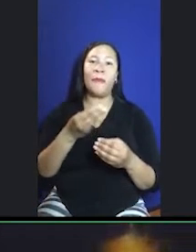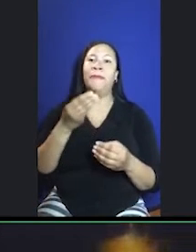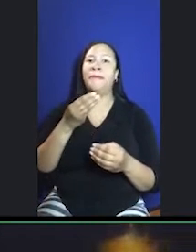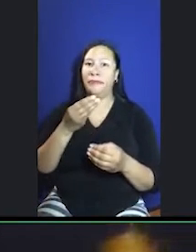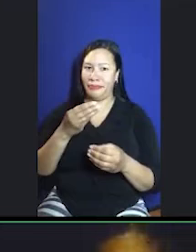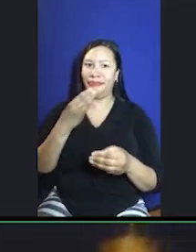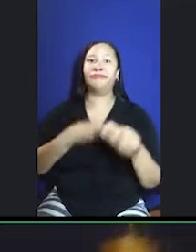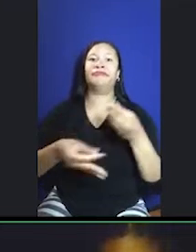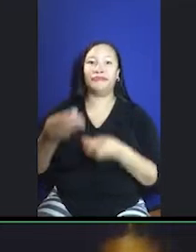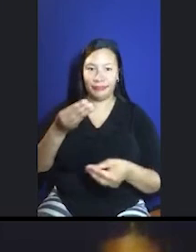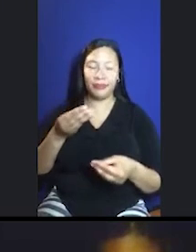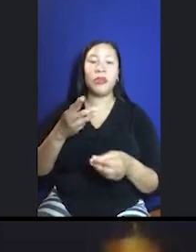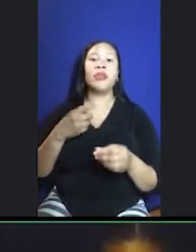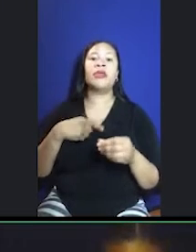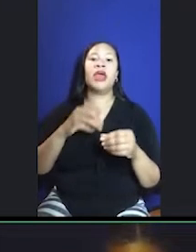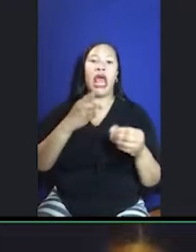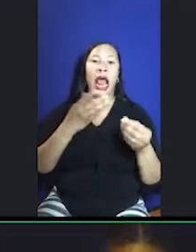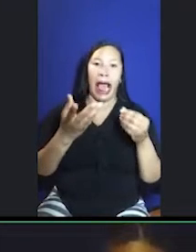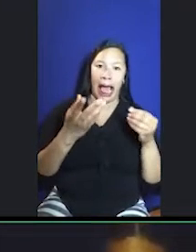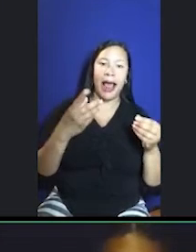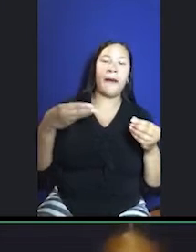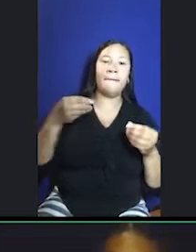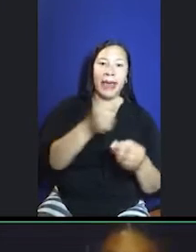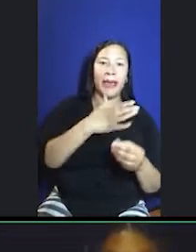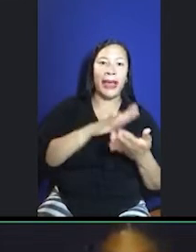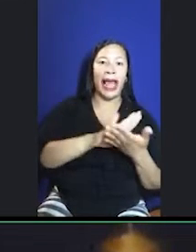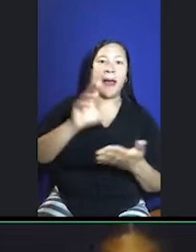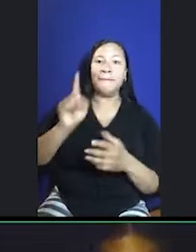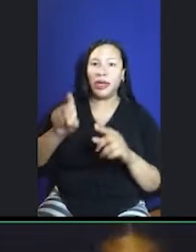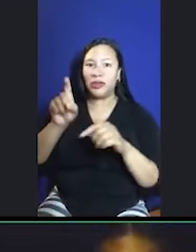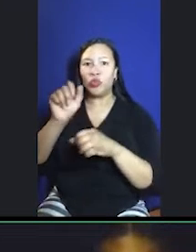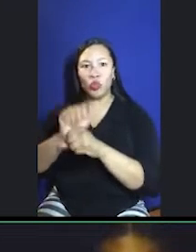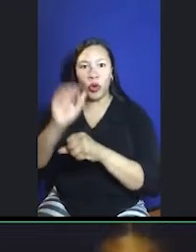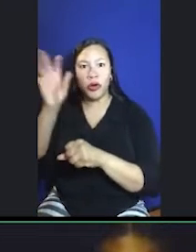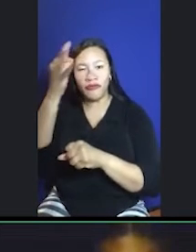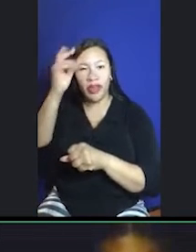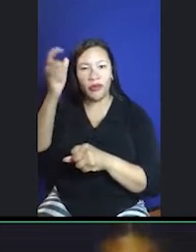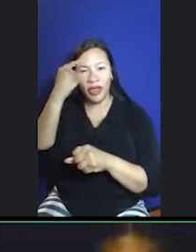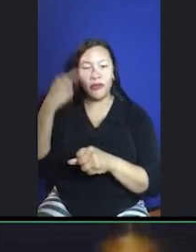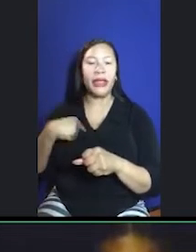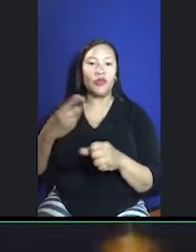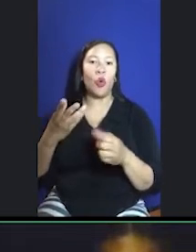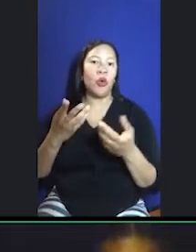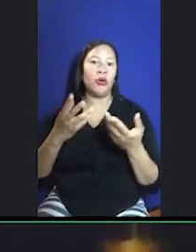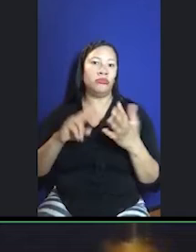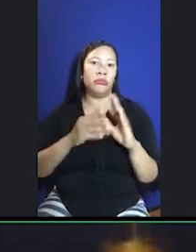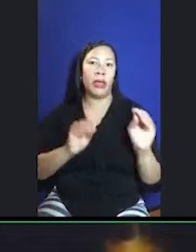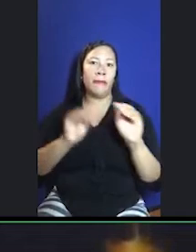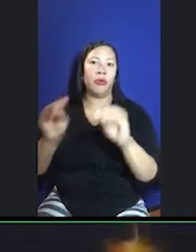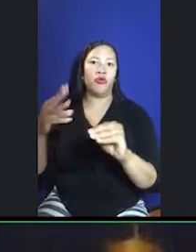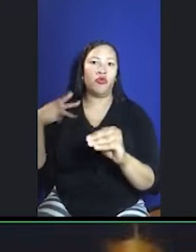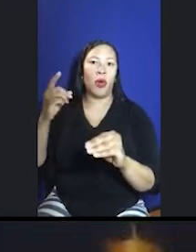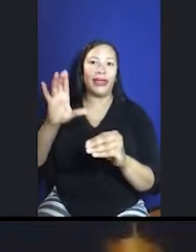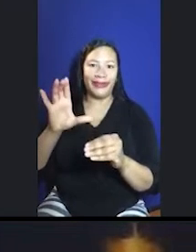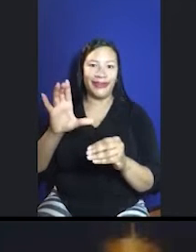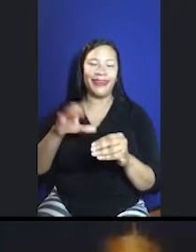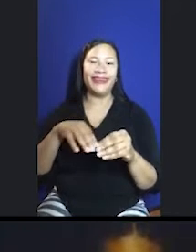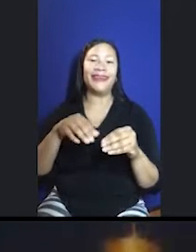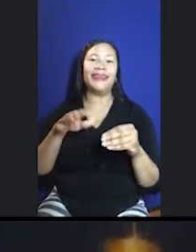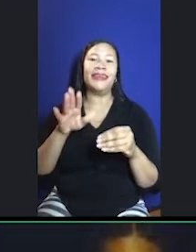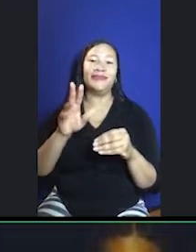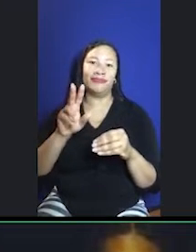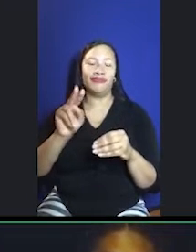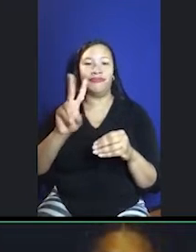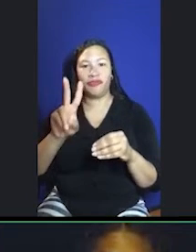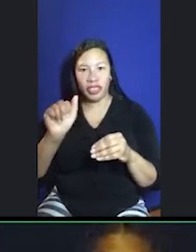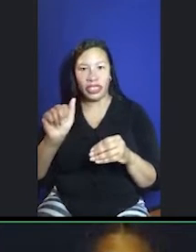work for them after I graduated. So they placed Okay. me in the DC, Maryland, Virginia area, or what's So called a DMV.